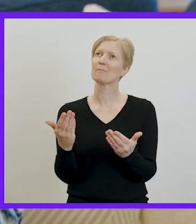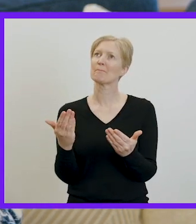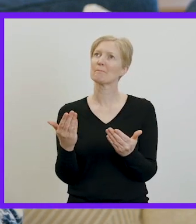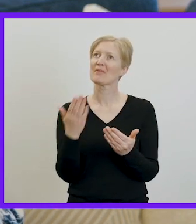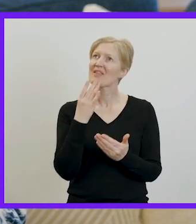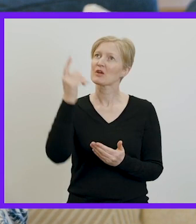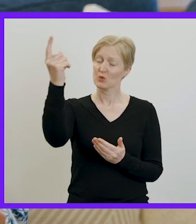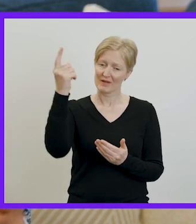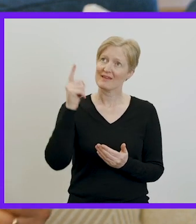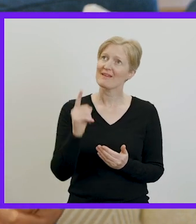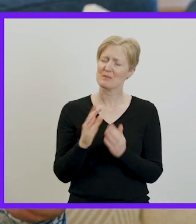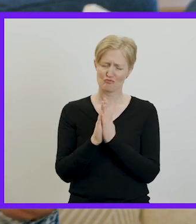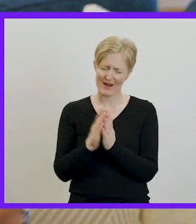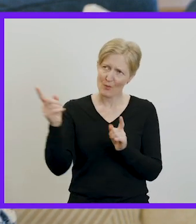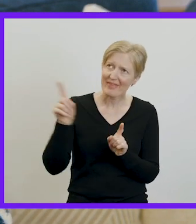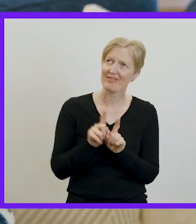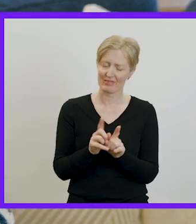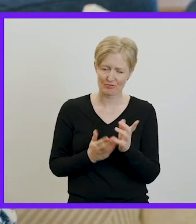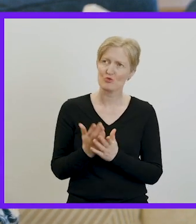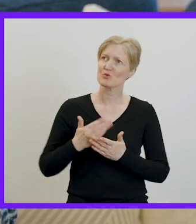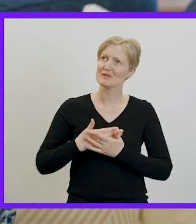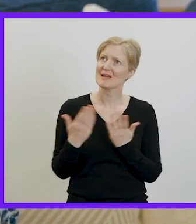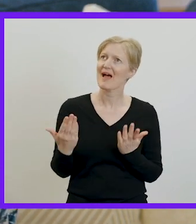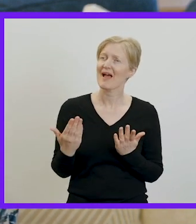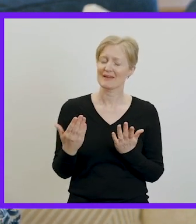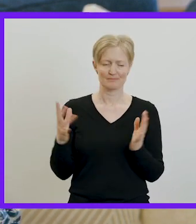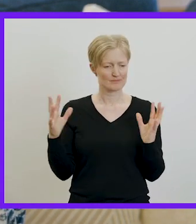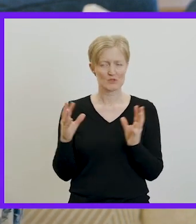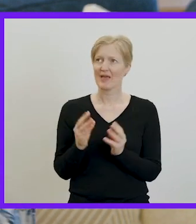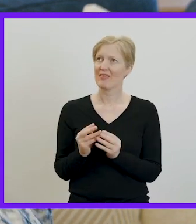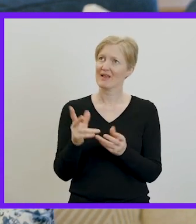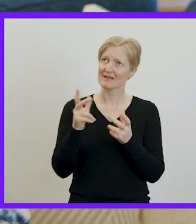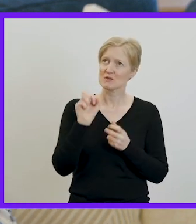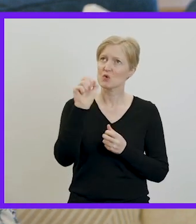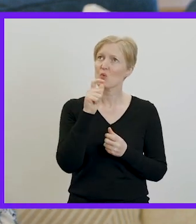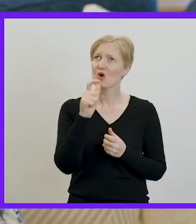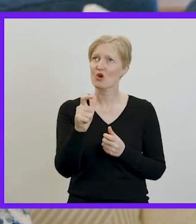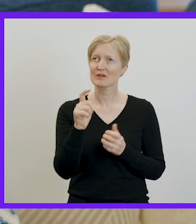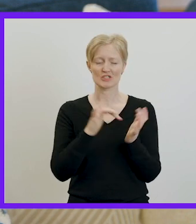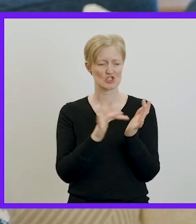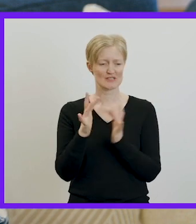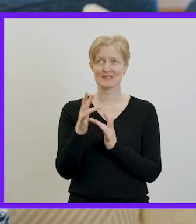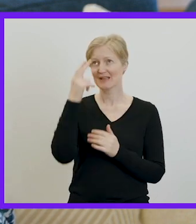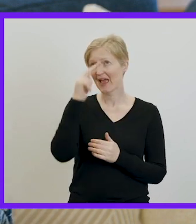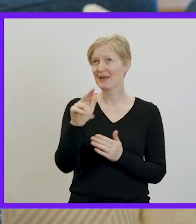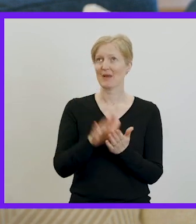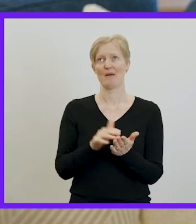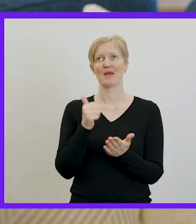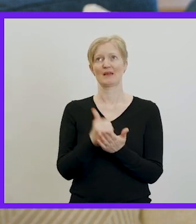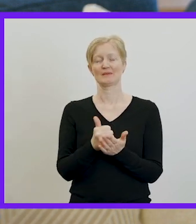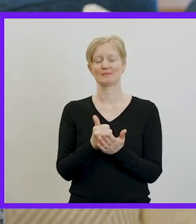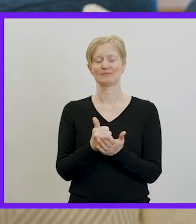you for your presence, and we pray that you'll be with us today as we join together in hearing your word. In Jesus' name,